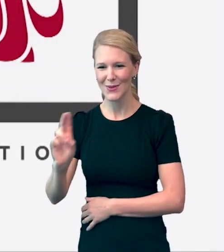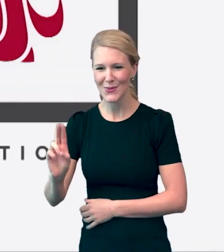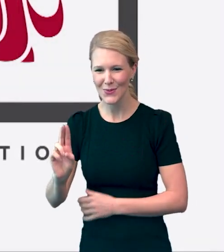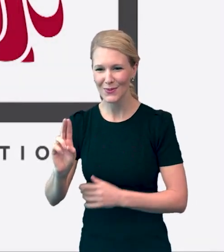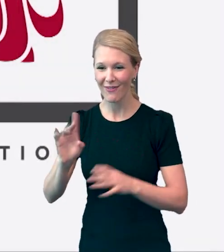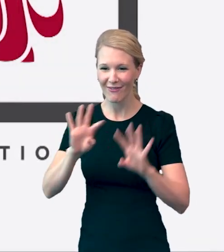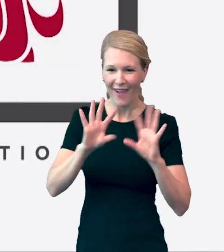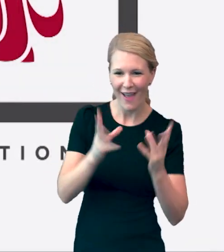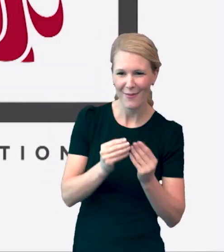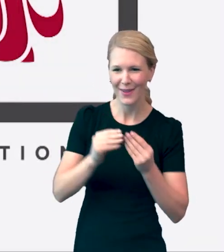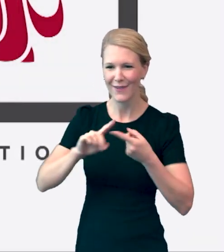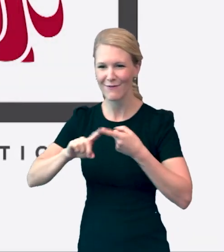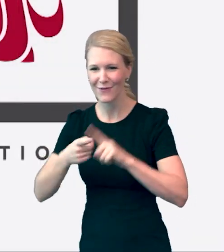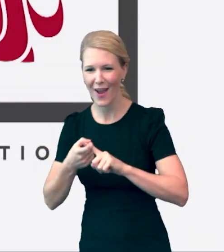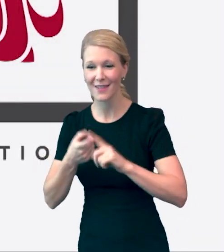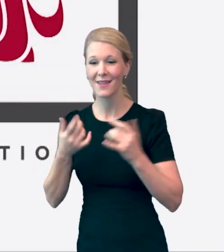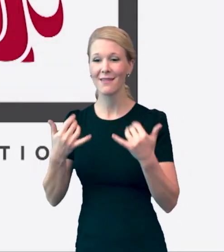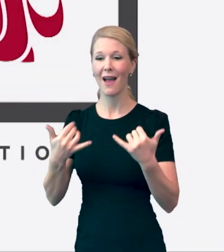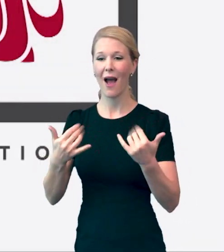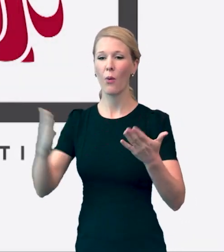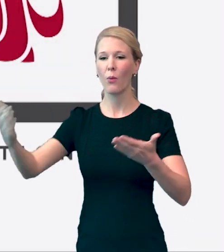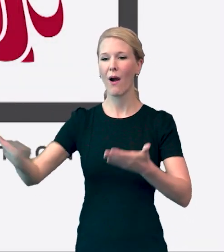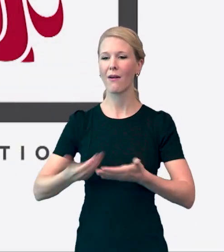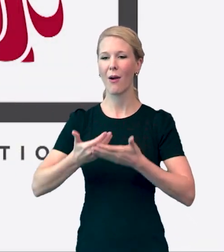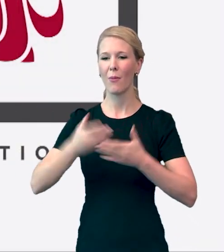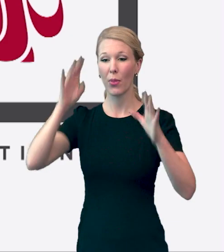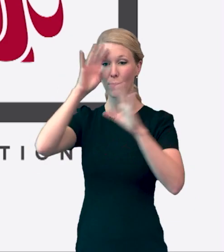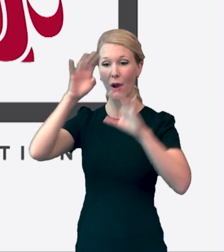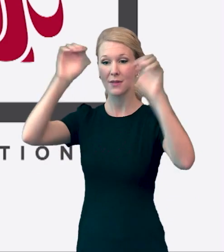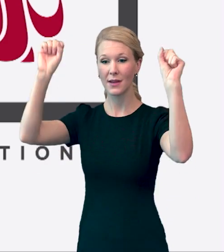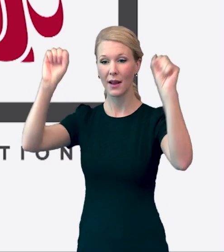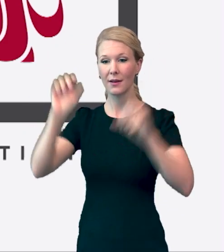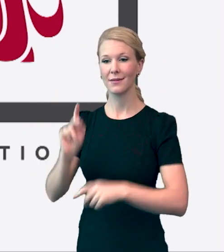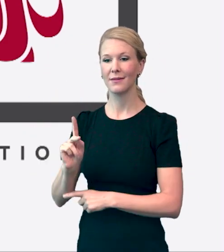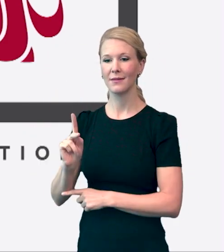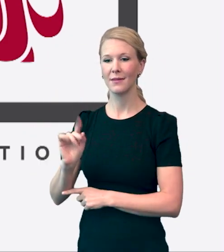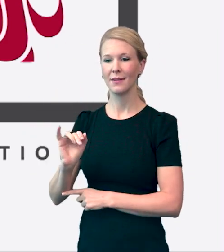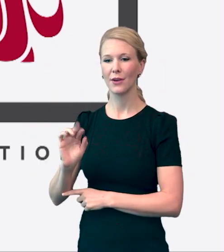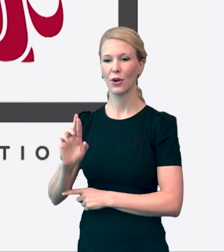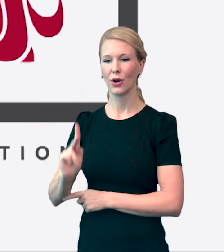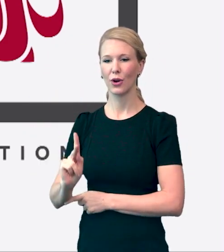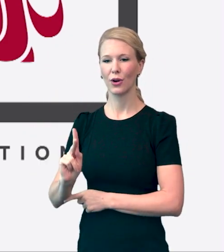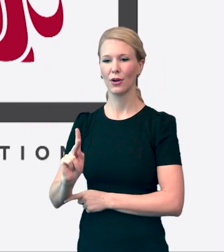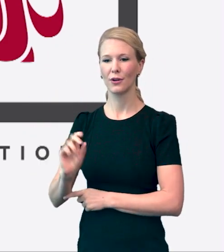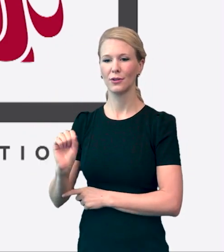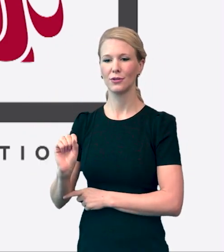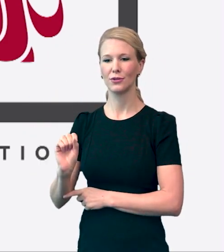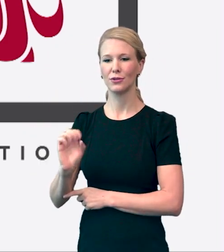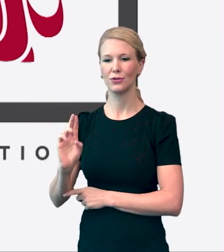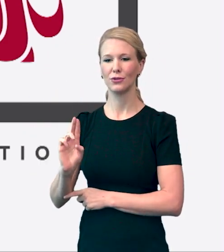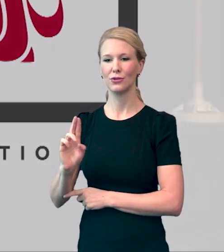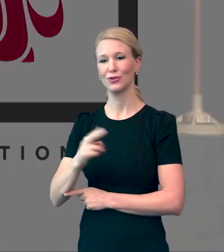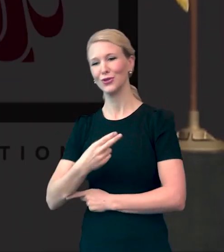WSU family and friends, please welcome Dr. Kirk Schultz, President of Washington State University.